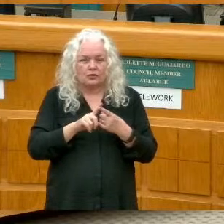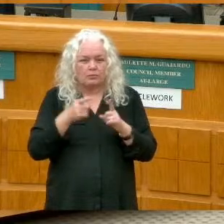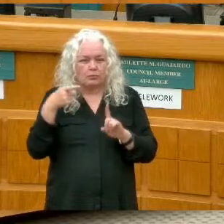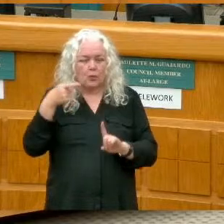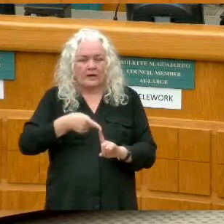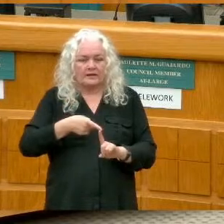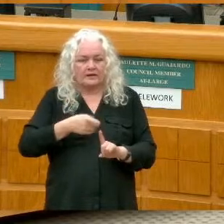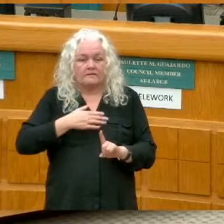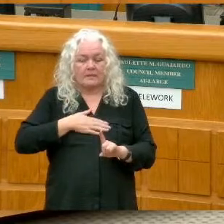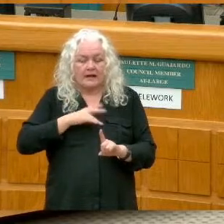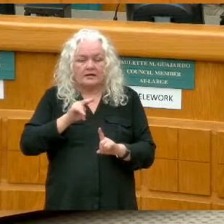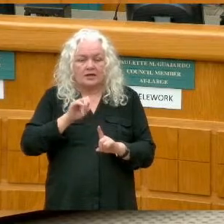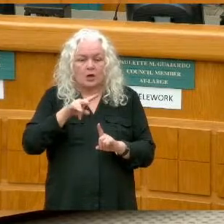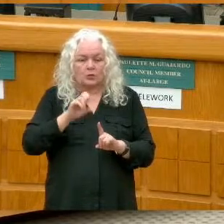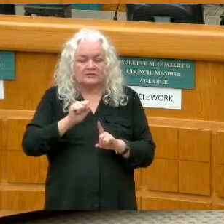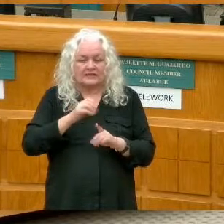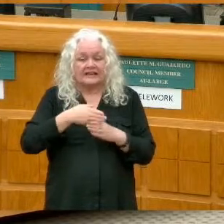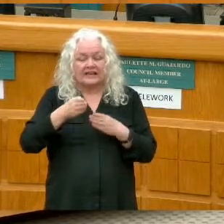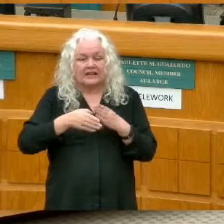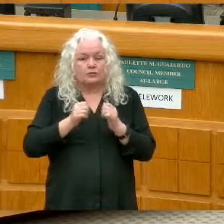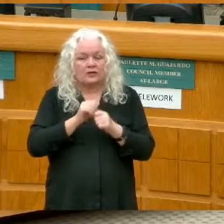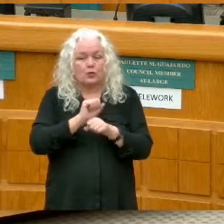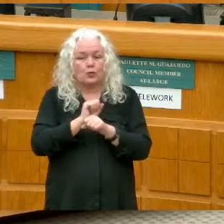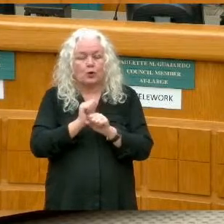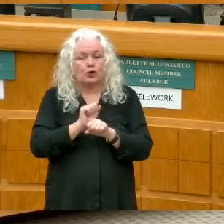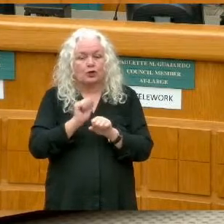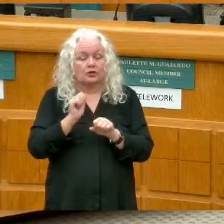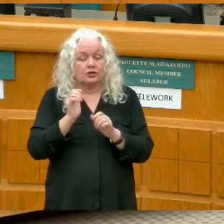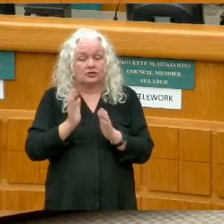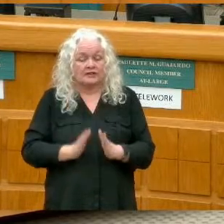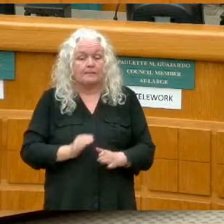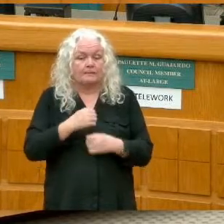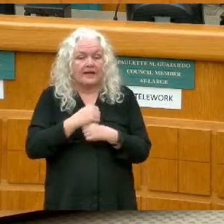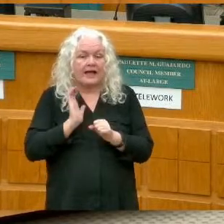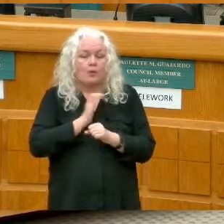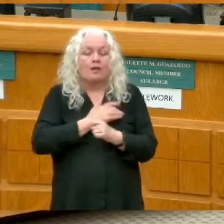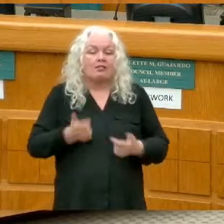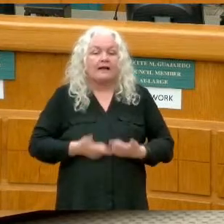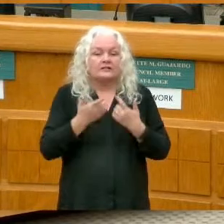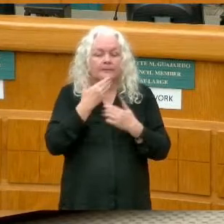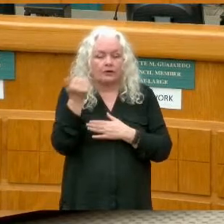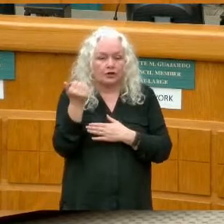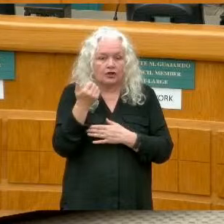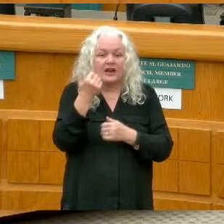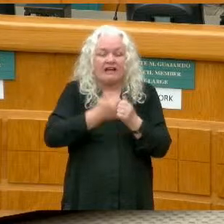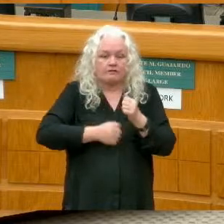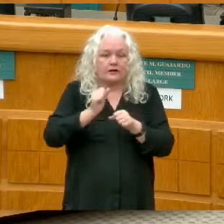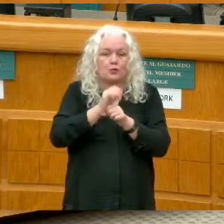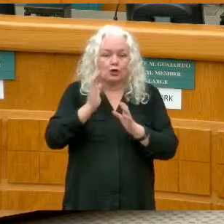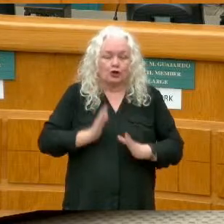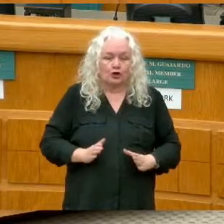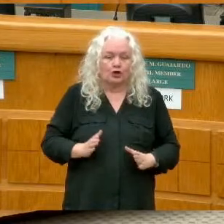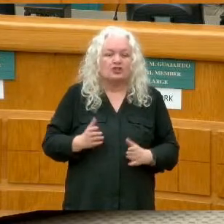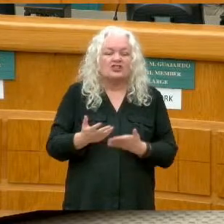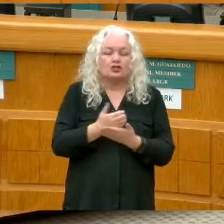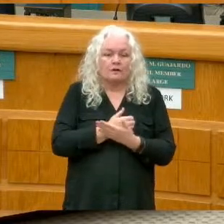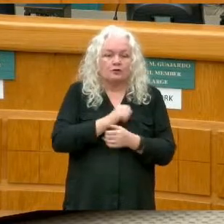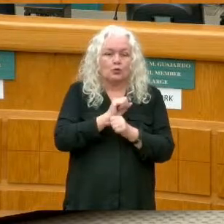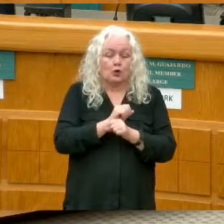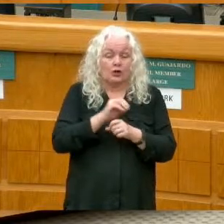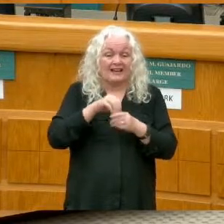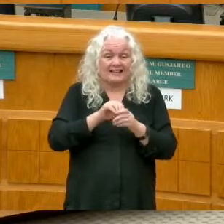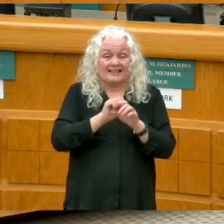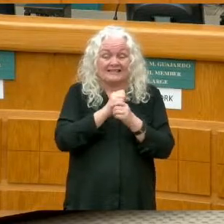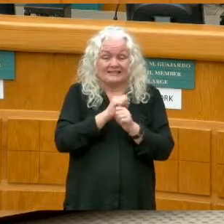here of my notes and just end with that workers make our lives better. Every worker deserves to work in a place that's